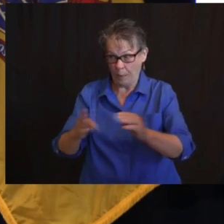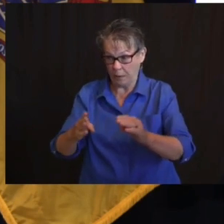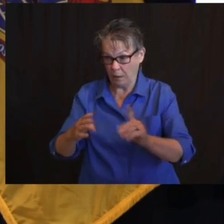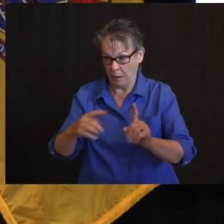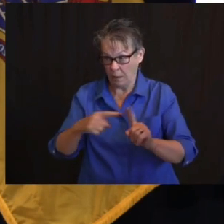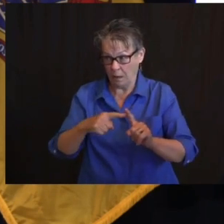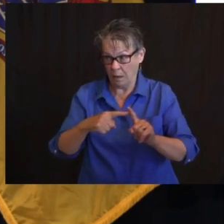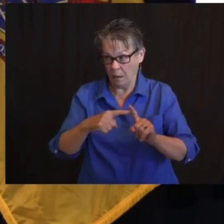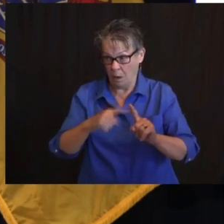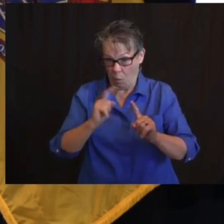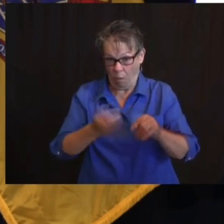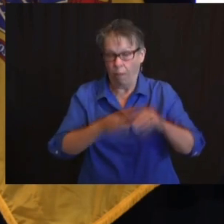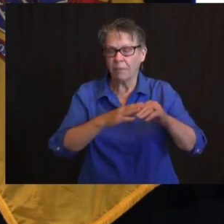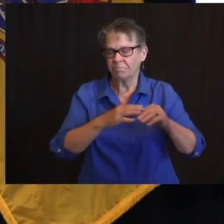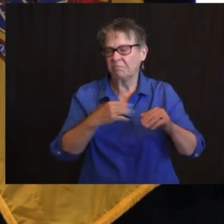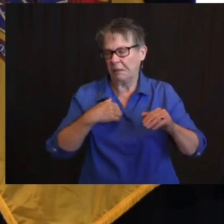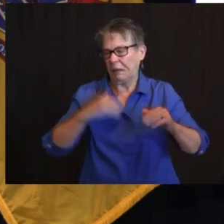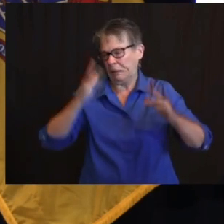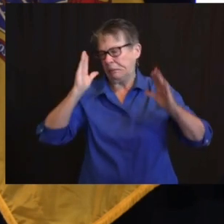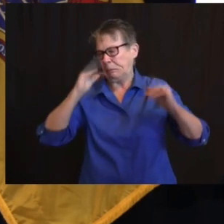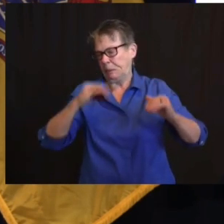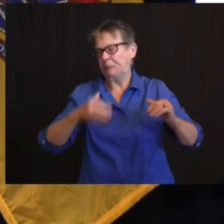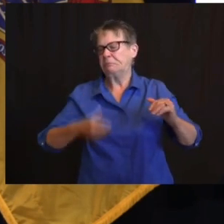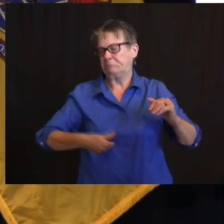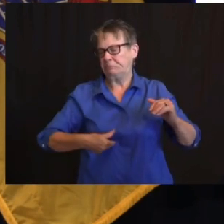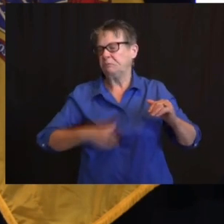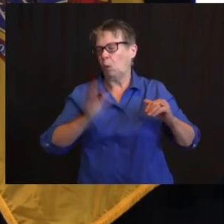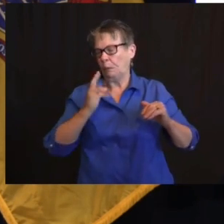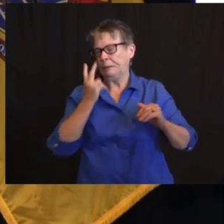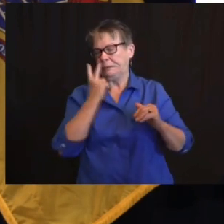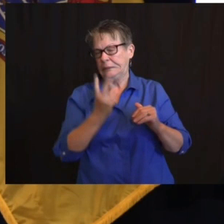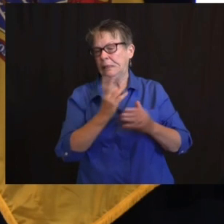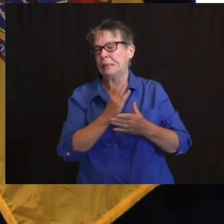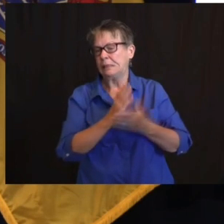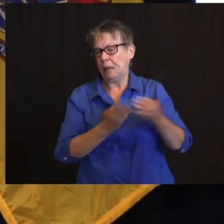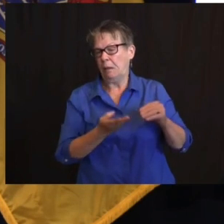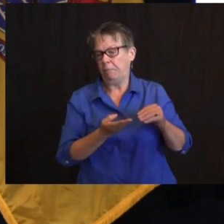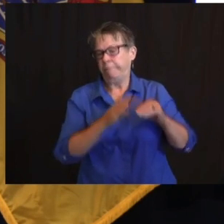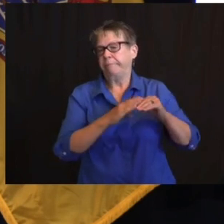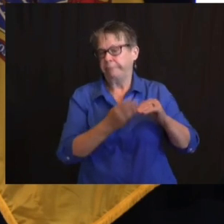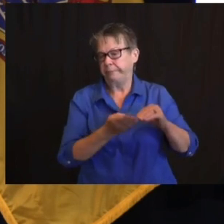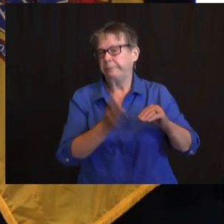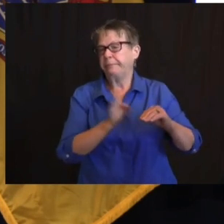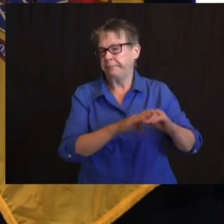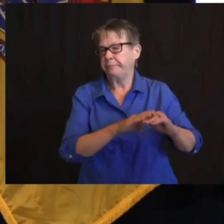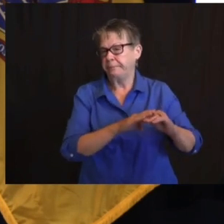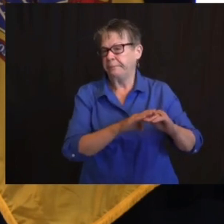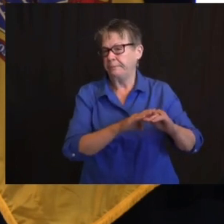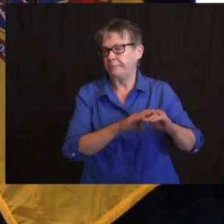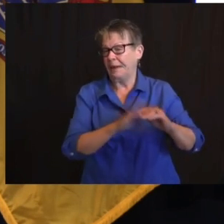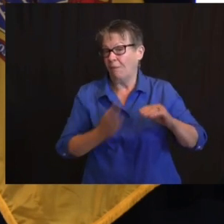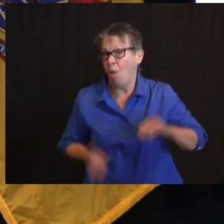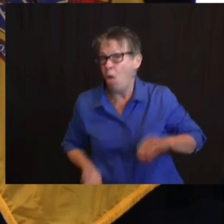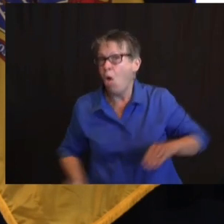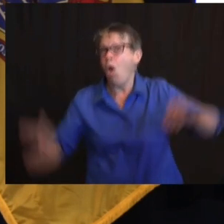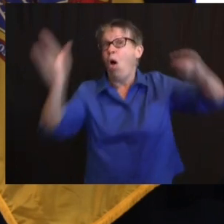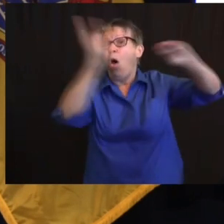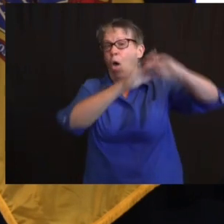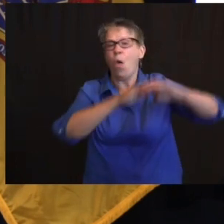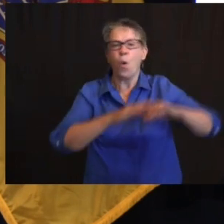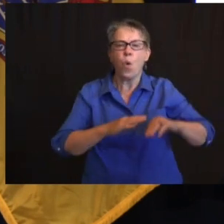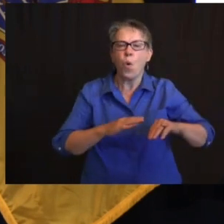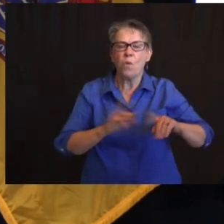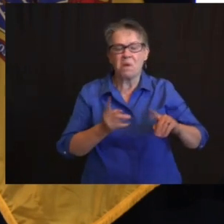some amount of flare-up. And so the key for me, at least, would be in addition to one day to the next, which Ed